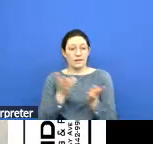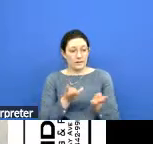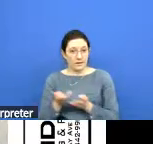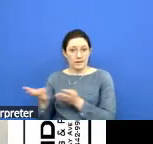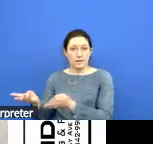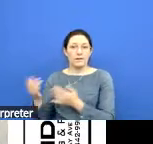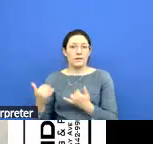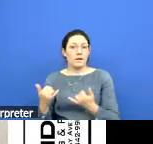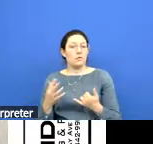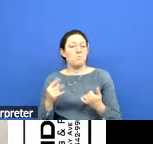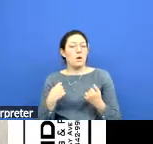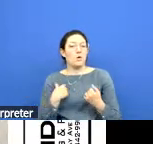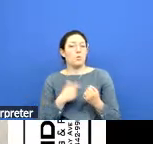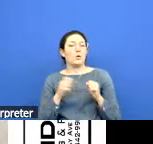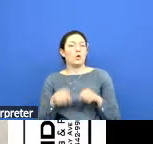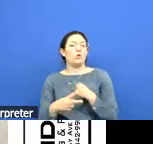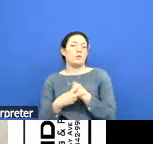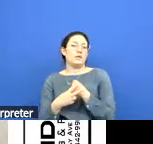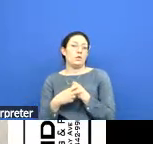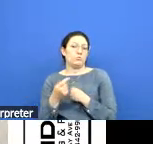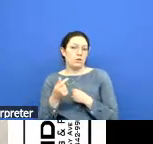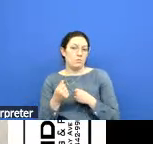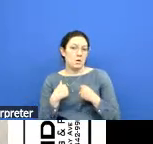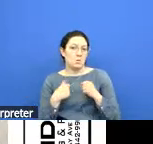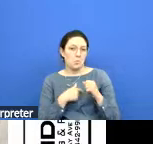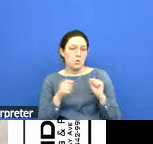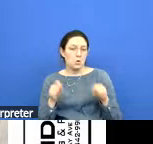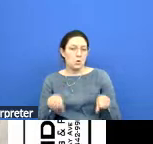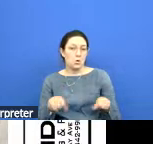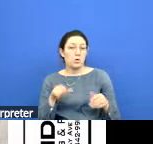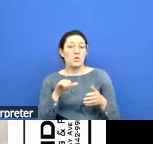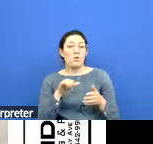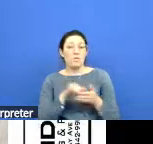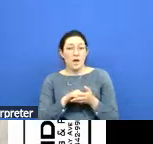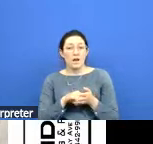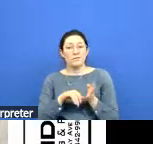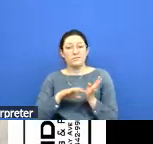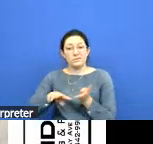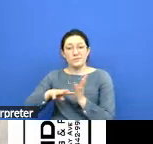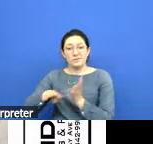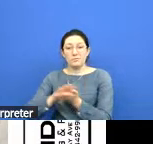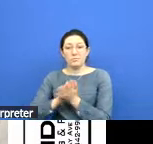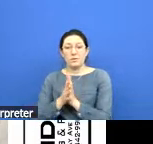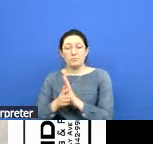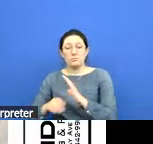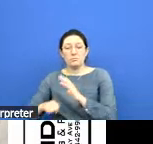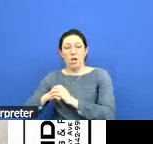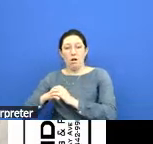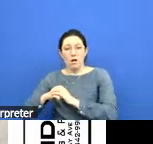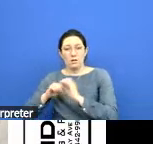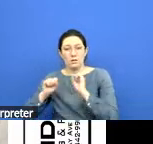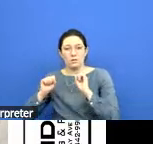some detention because as those inlets get clogged, they'll